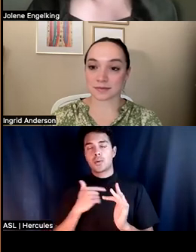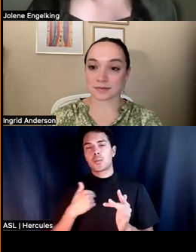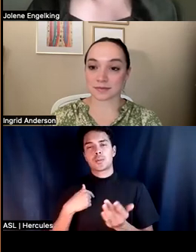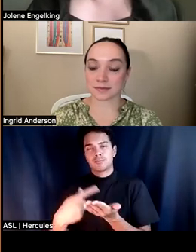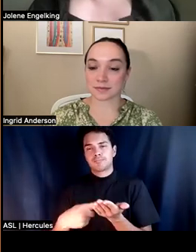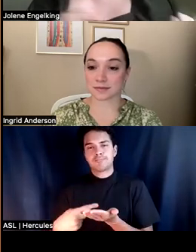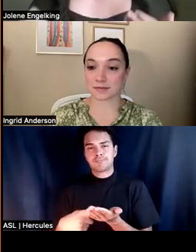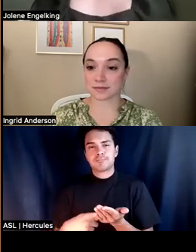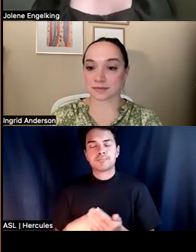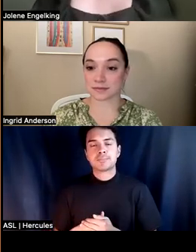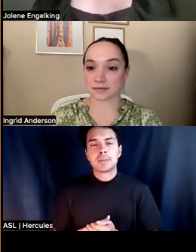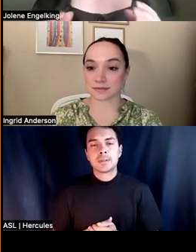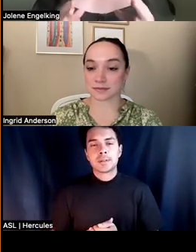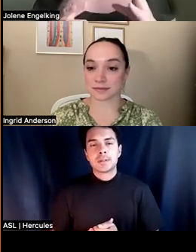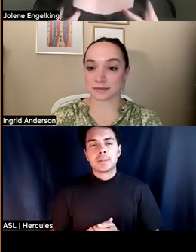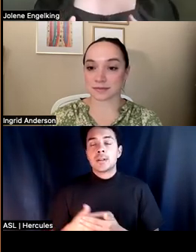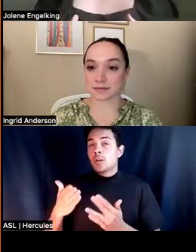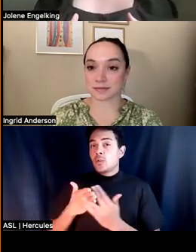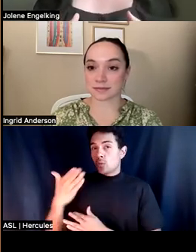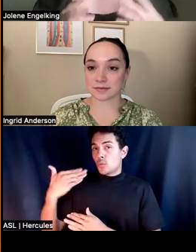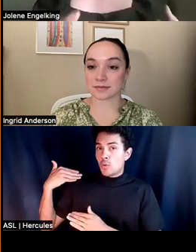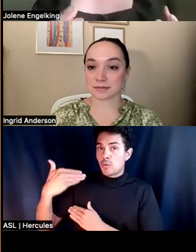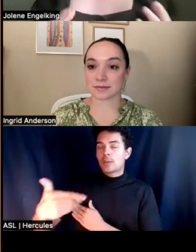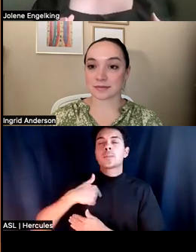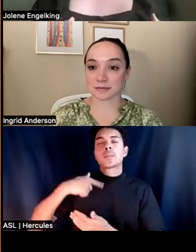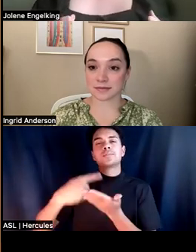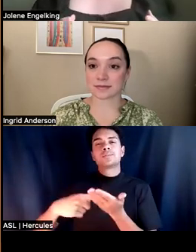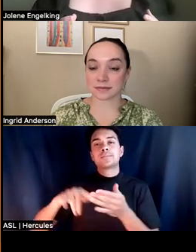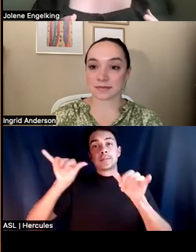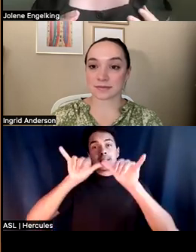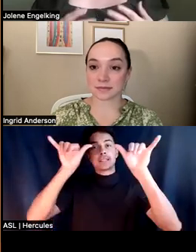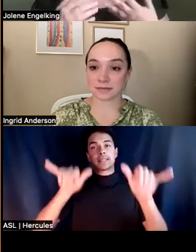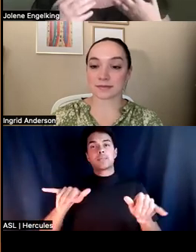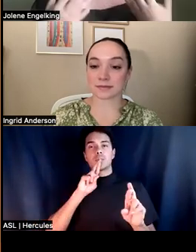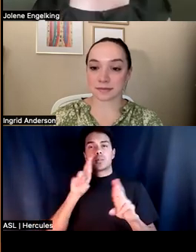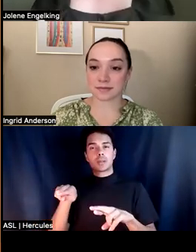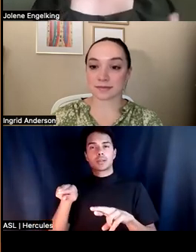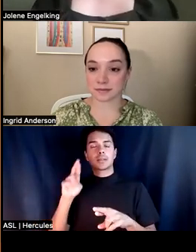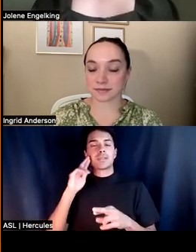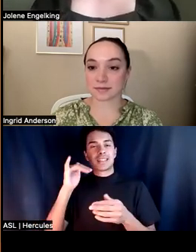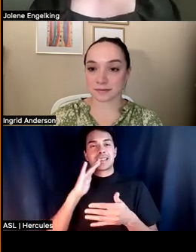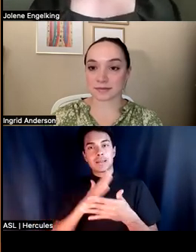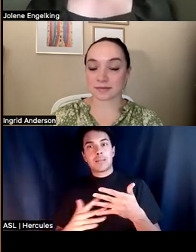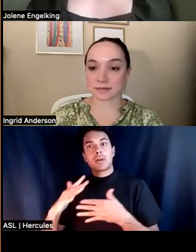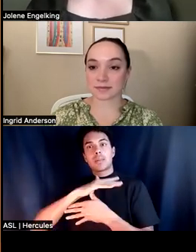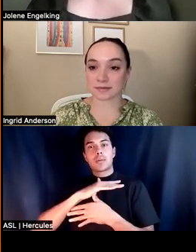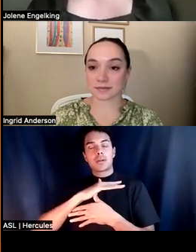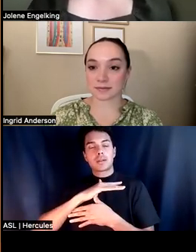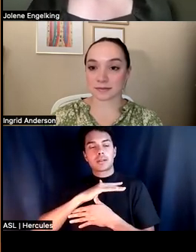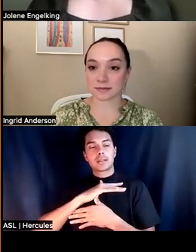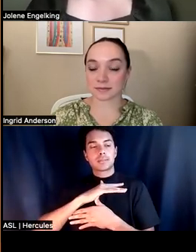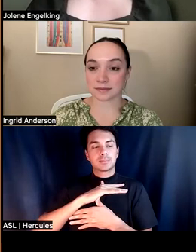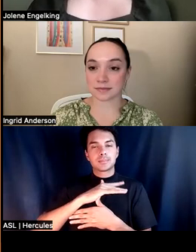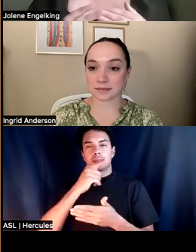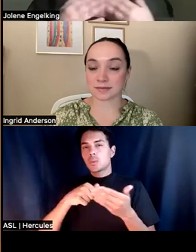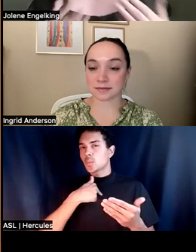But we're going to be throughout this, we're going to be talking a lot about the systems response, because that is primarily what we